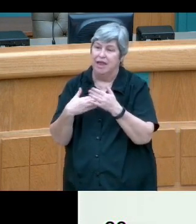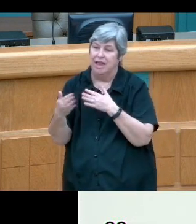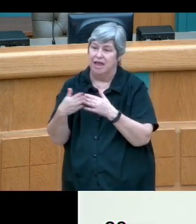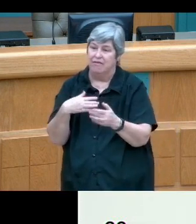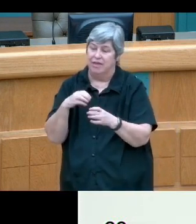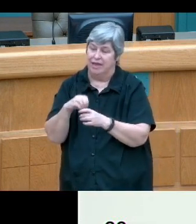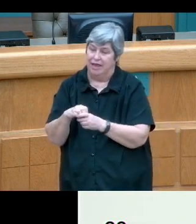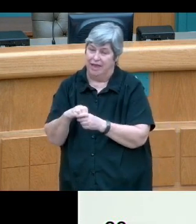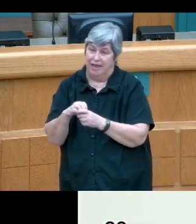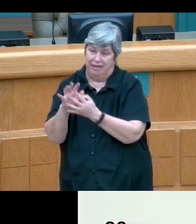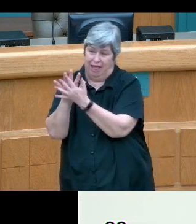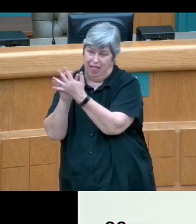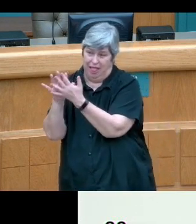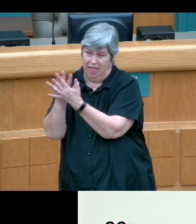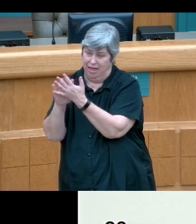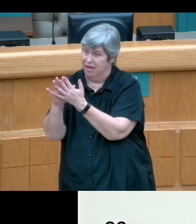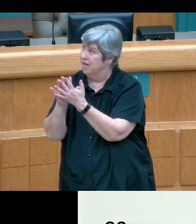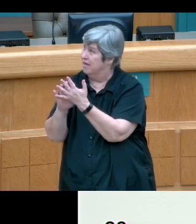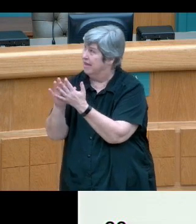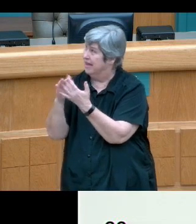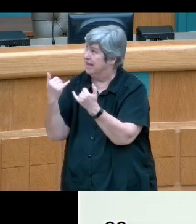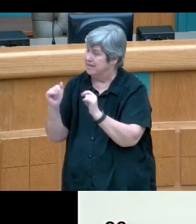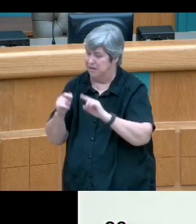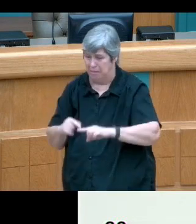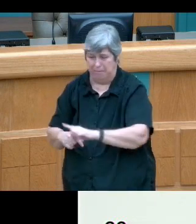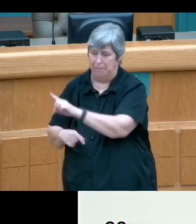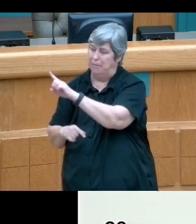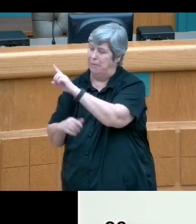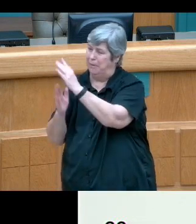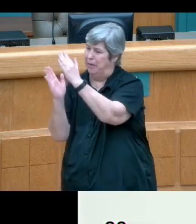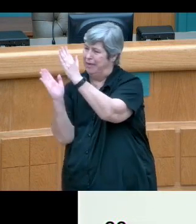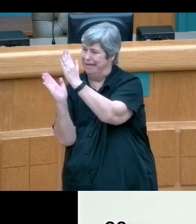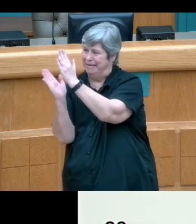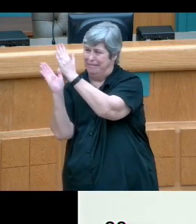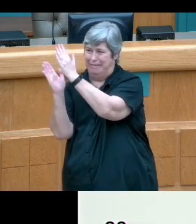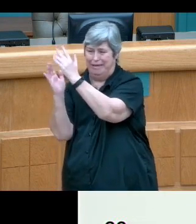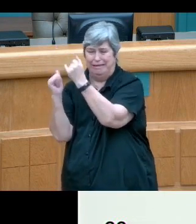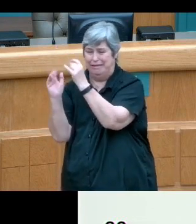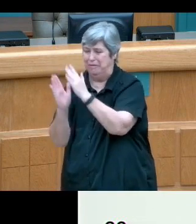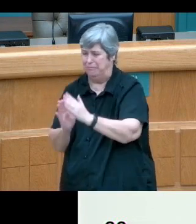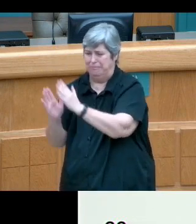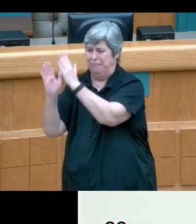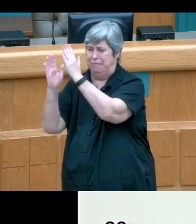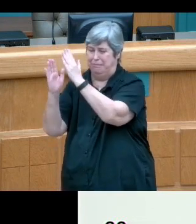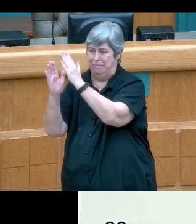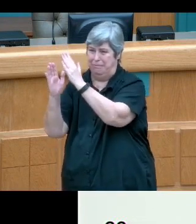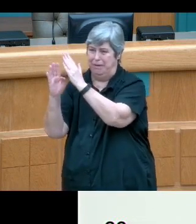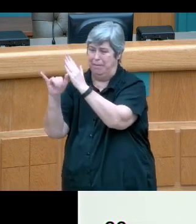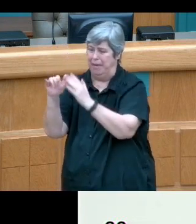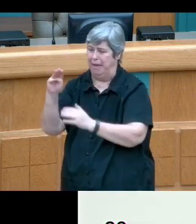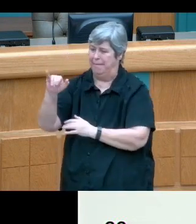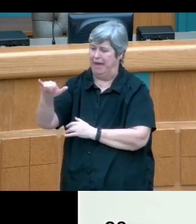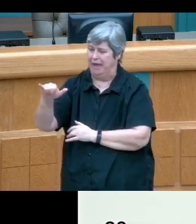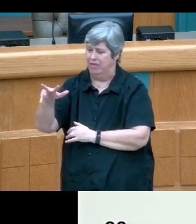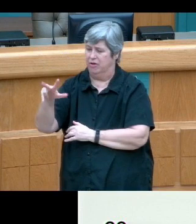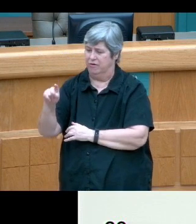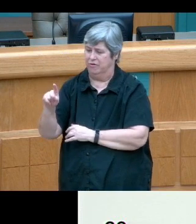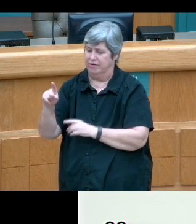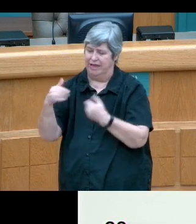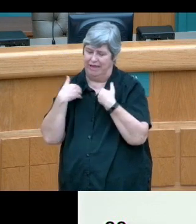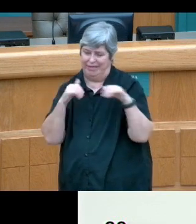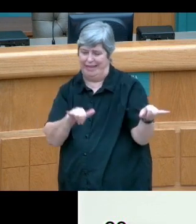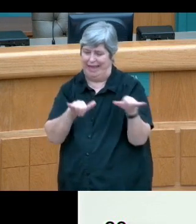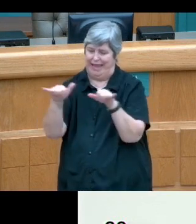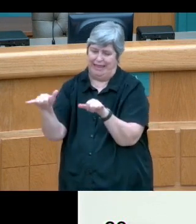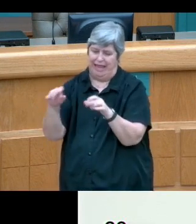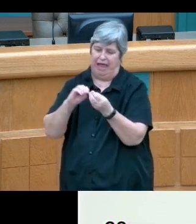the range of uncertainty in the model, it's projecting that we would come very close by May 31st to achieving